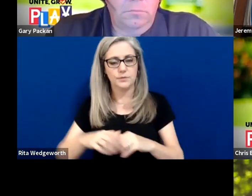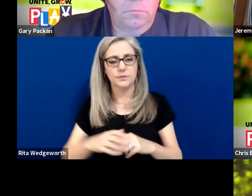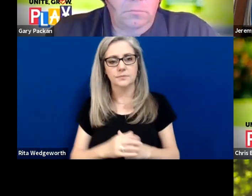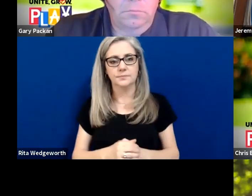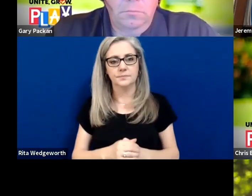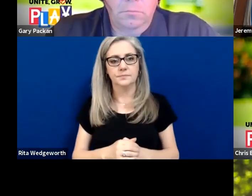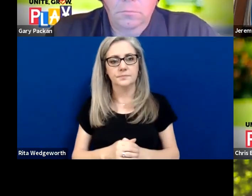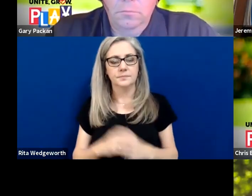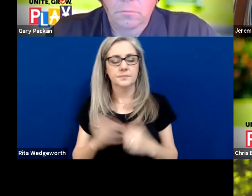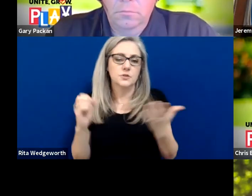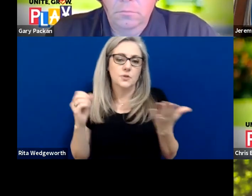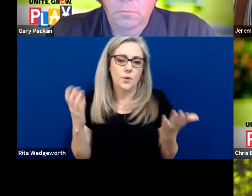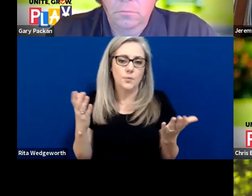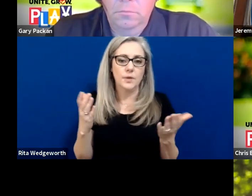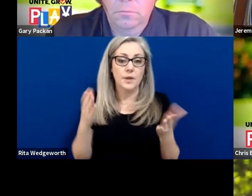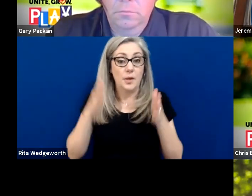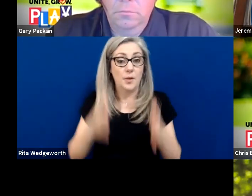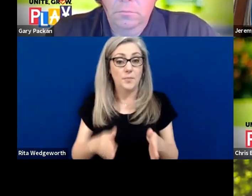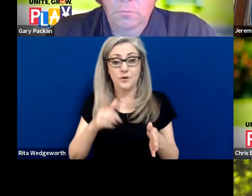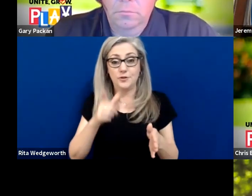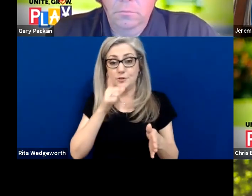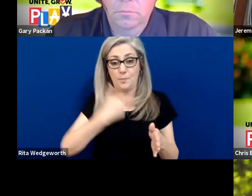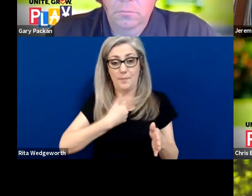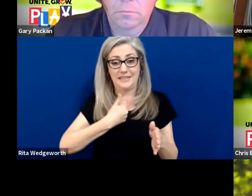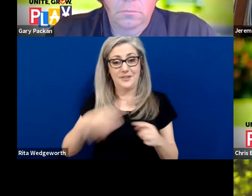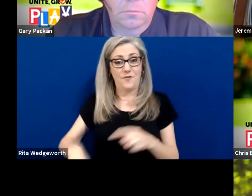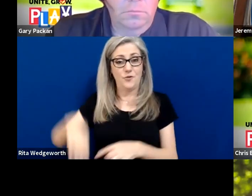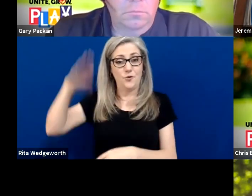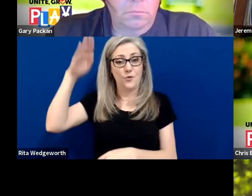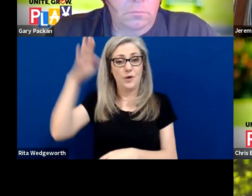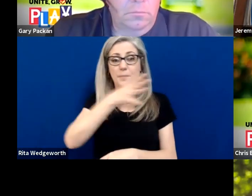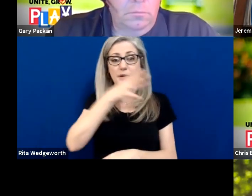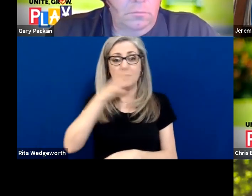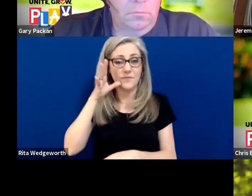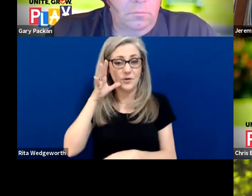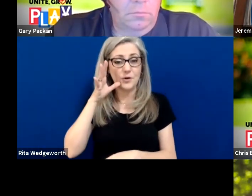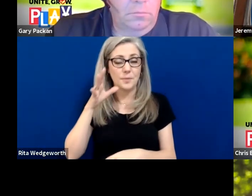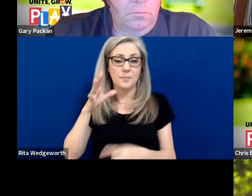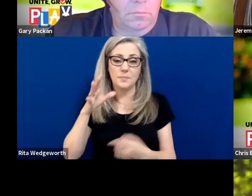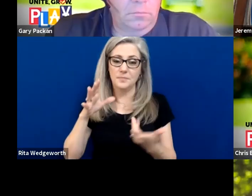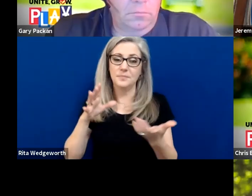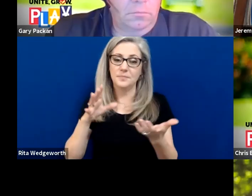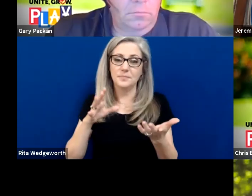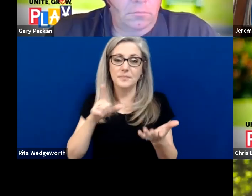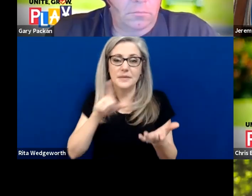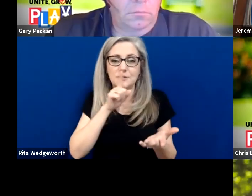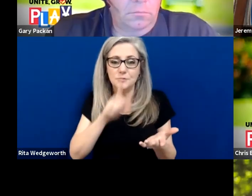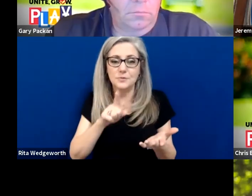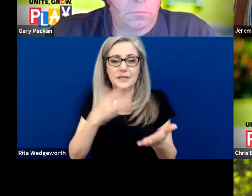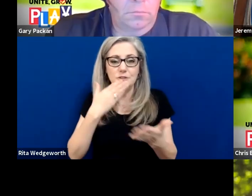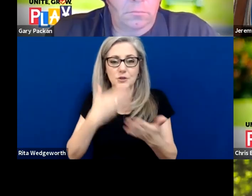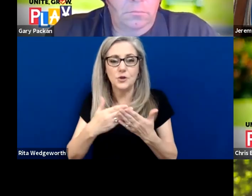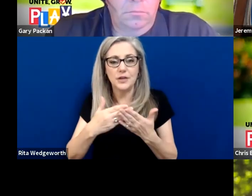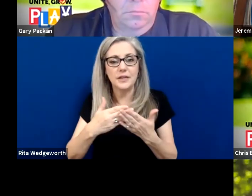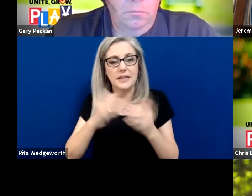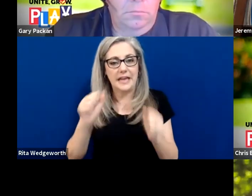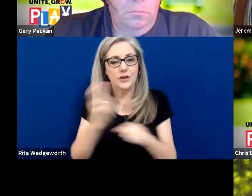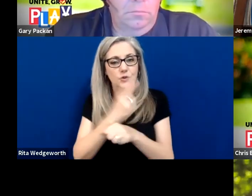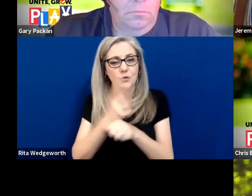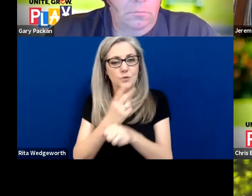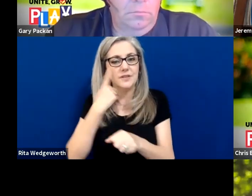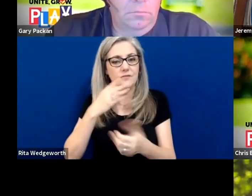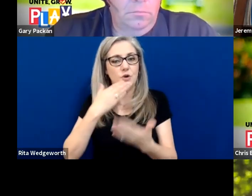as far as a person that grew up on a farm, it does serve for a very good, pavilion and really